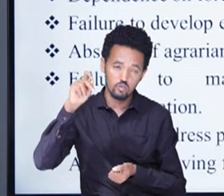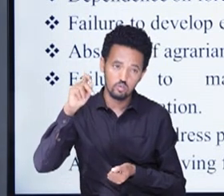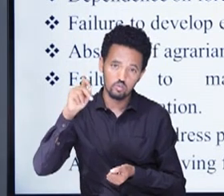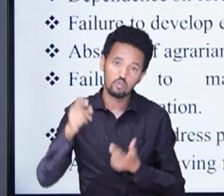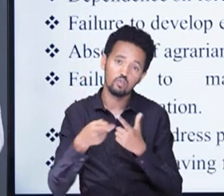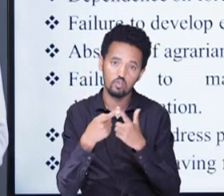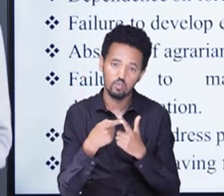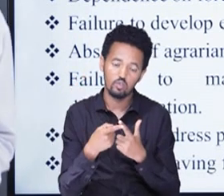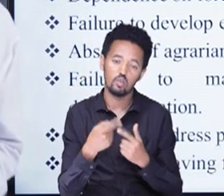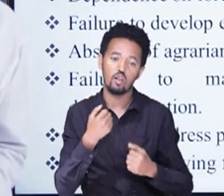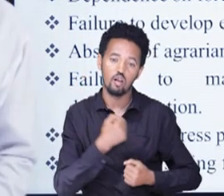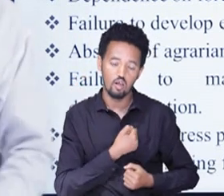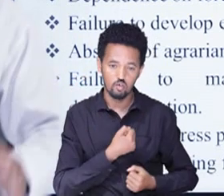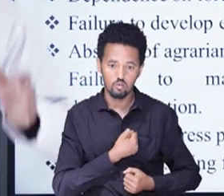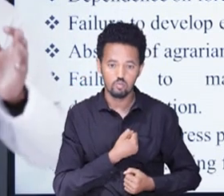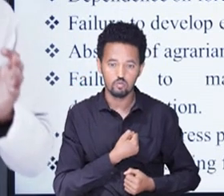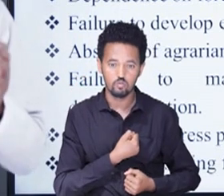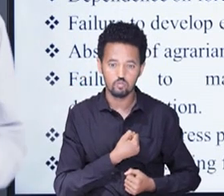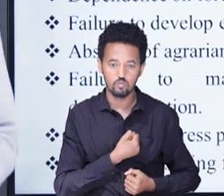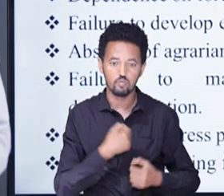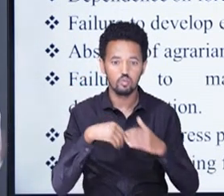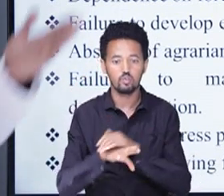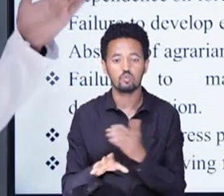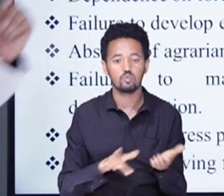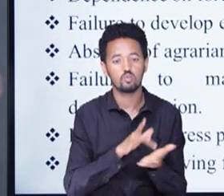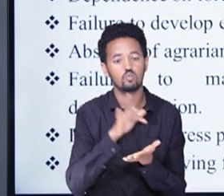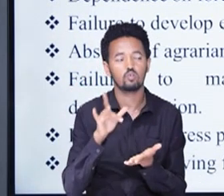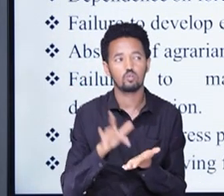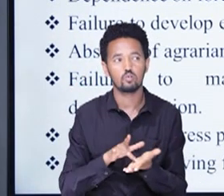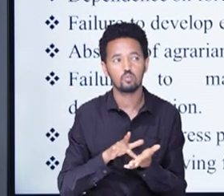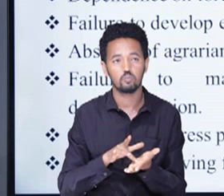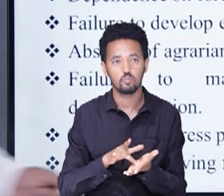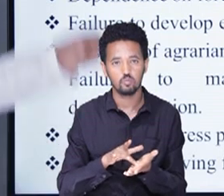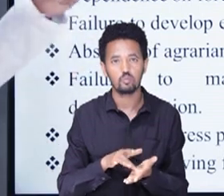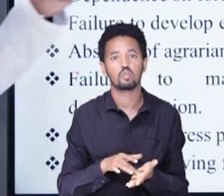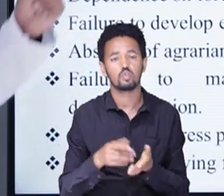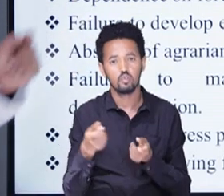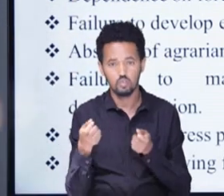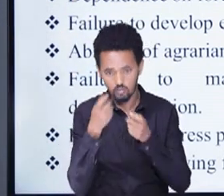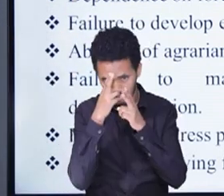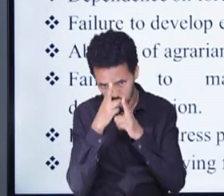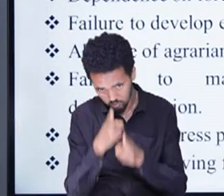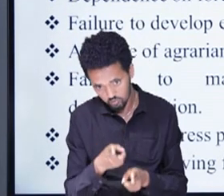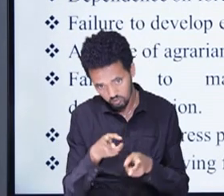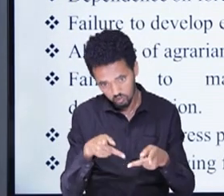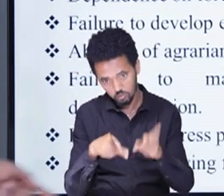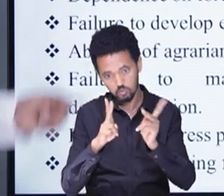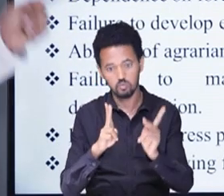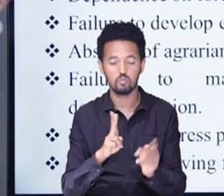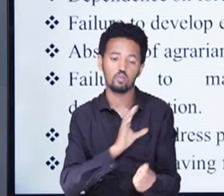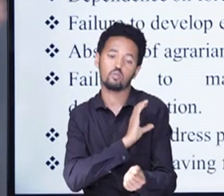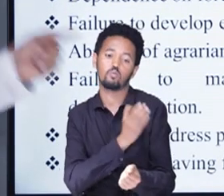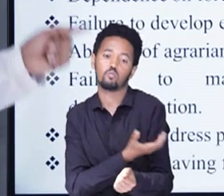one, lack of modernization in all sectors. The other one, irresponsibility use of government